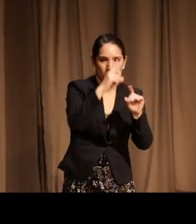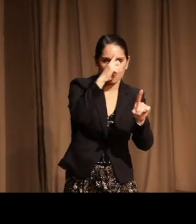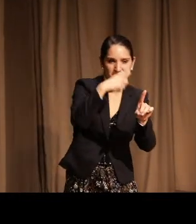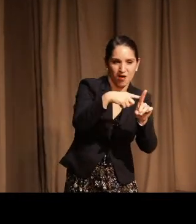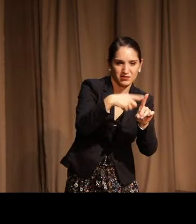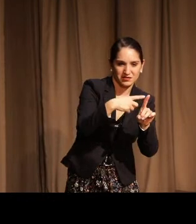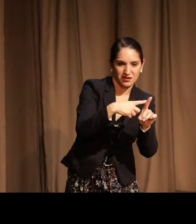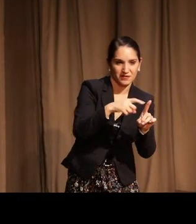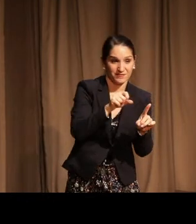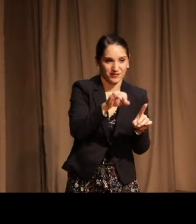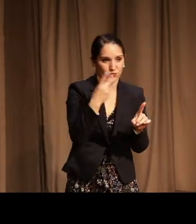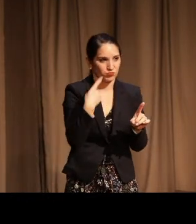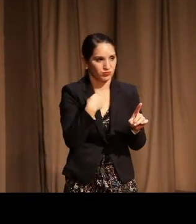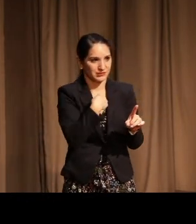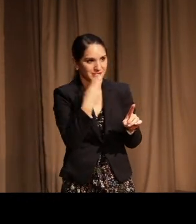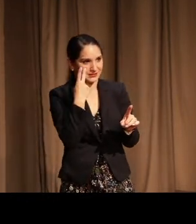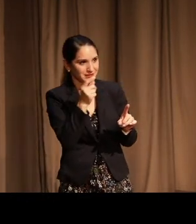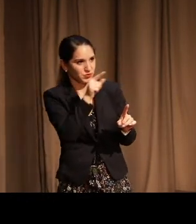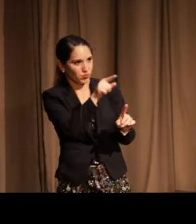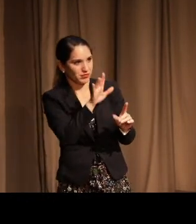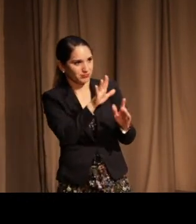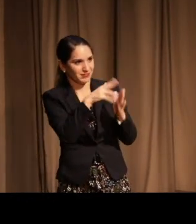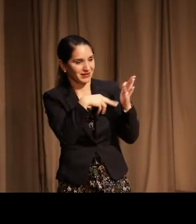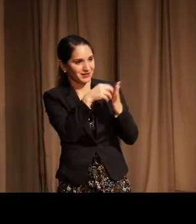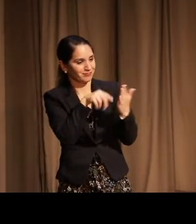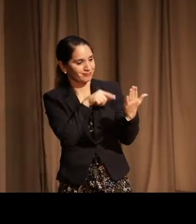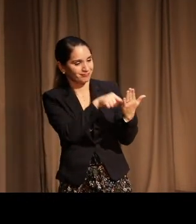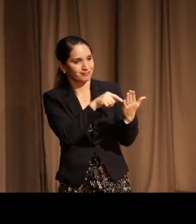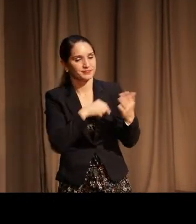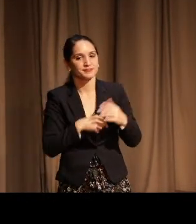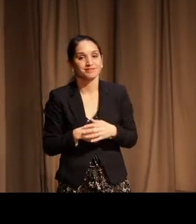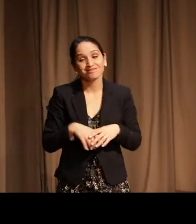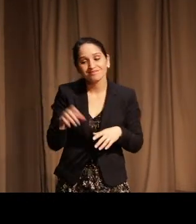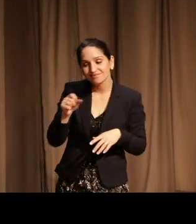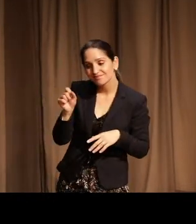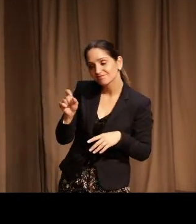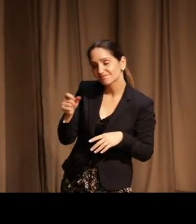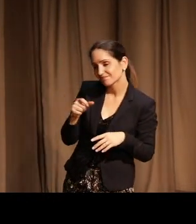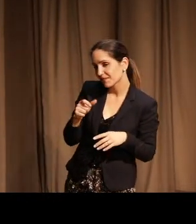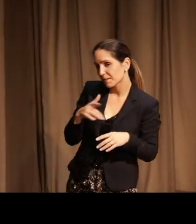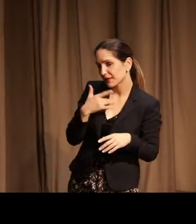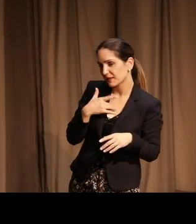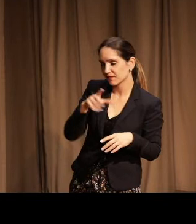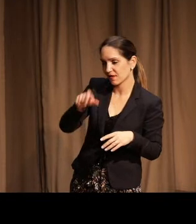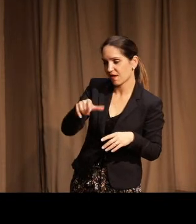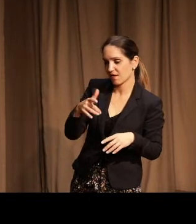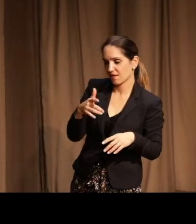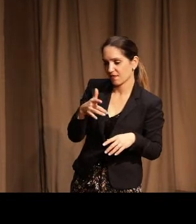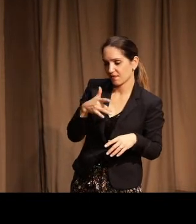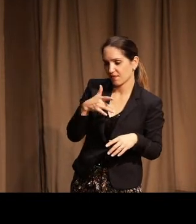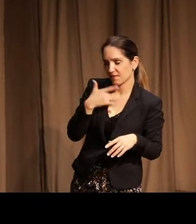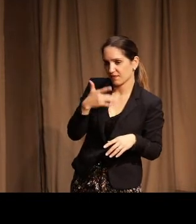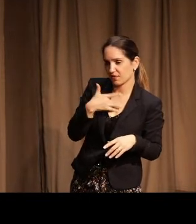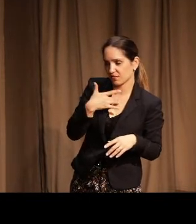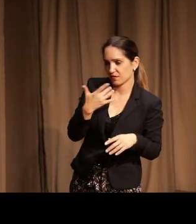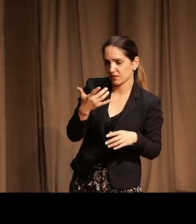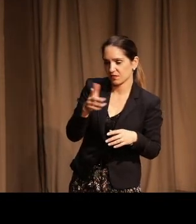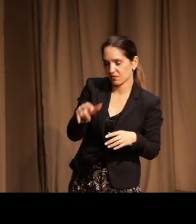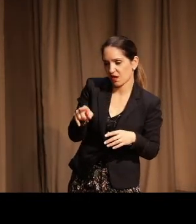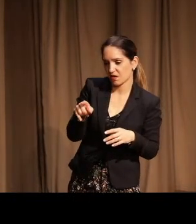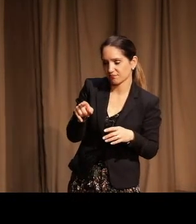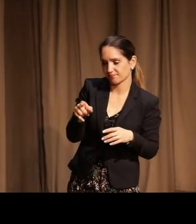a hopeful. Optimism, Yeah, yeah. an optimist. 'Cause I believe Future. it's the feeling, like, be optimism,